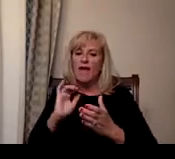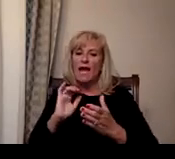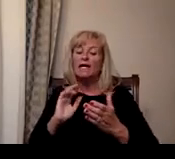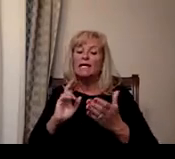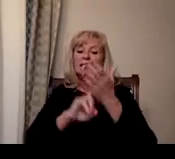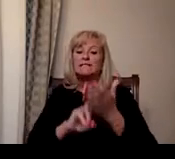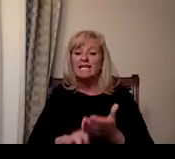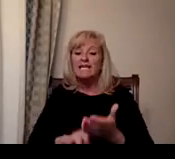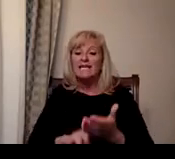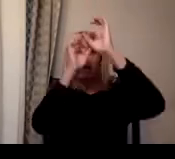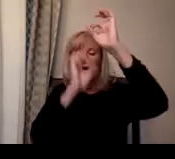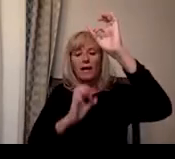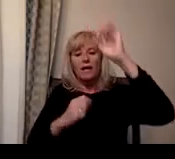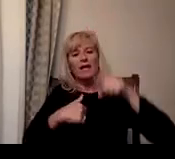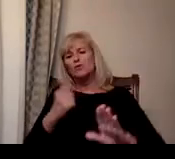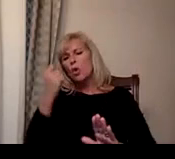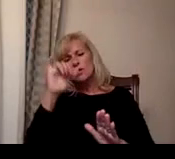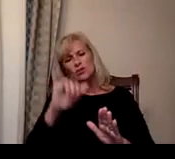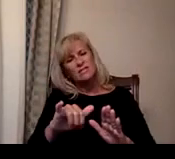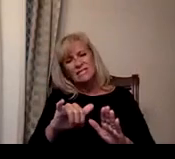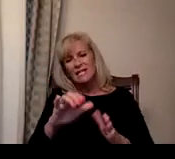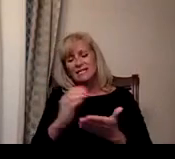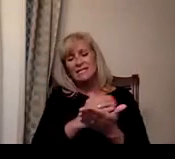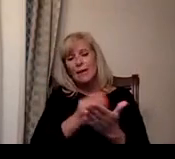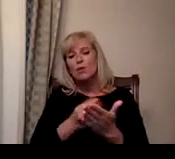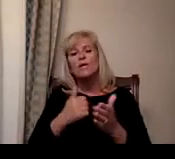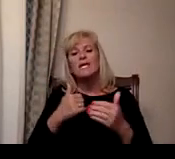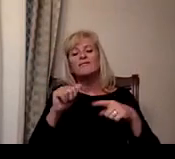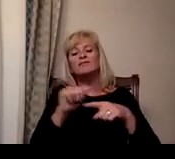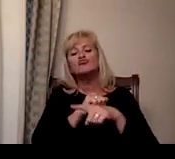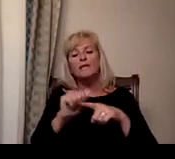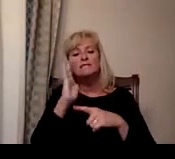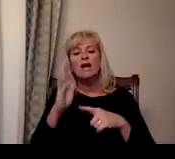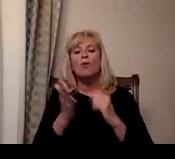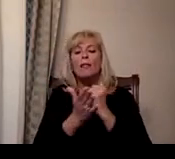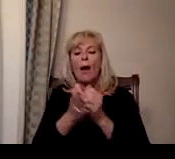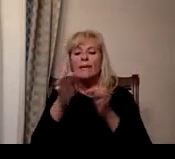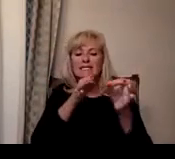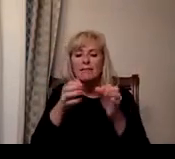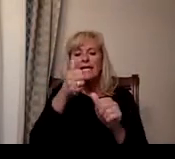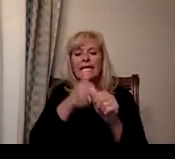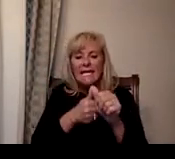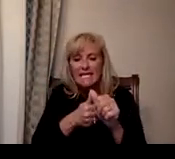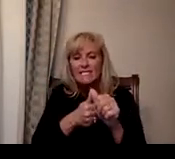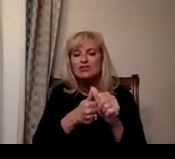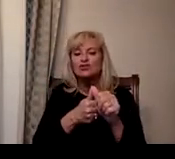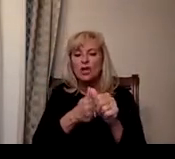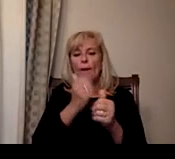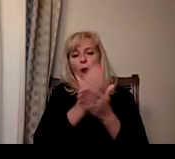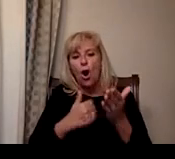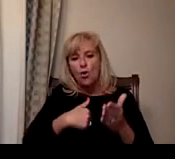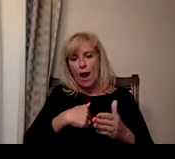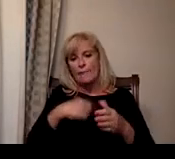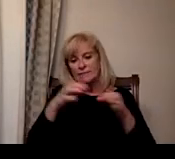if you don't understand any of this, don't worry. We have trainings to break all of these separate parts out. I just want to give you an idea of